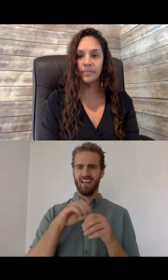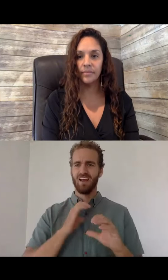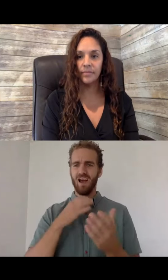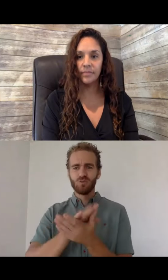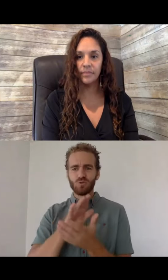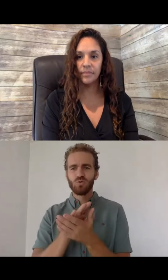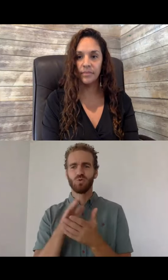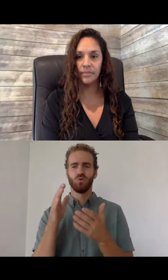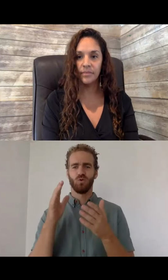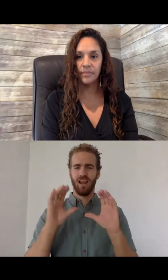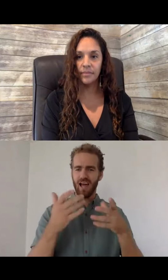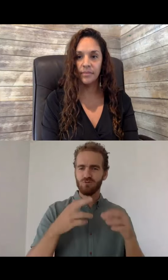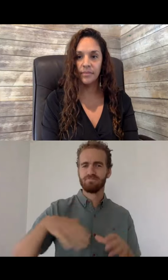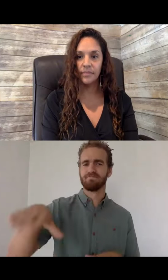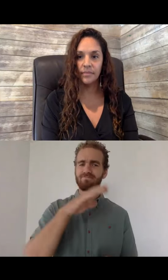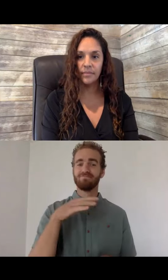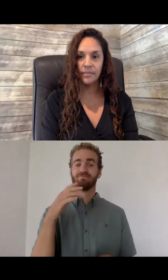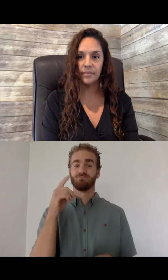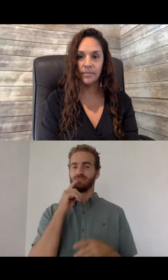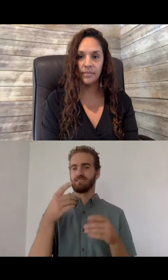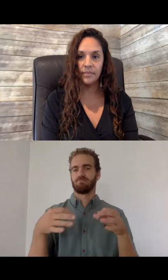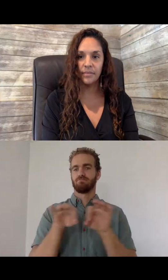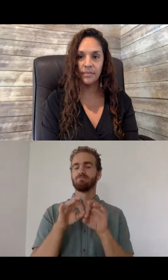Why is inclusion needed in our classrooms?